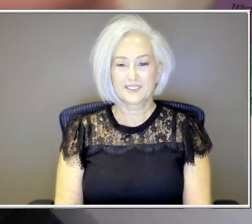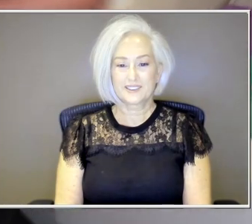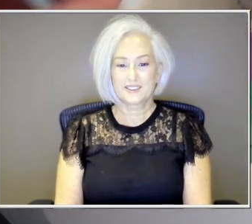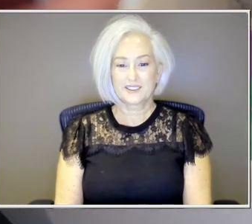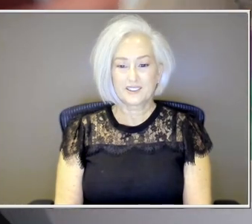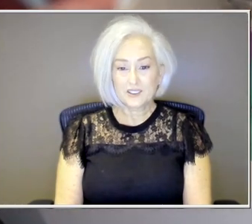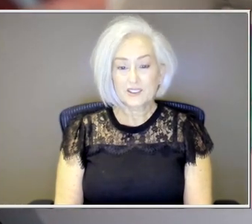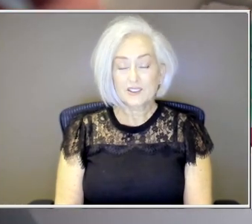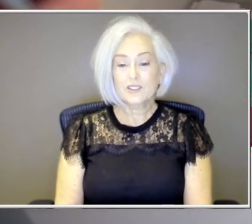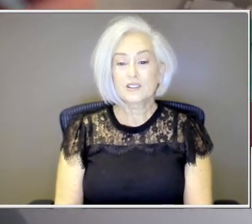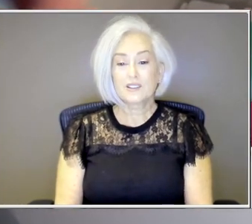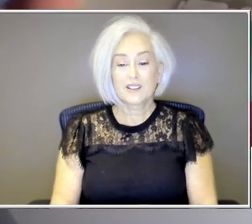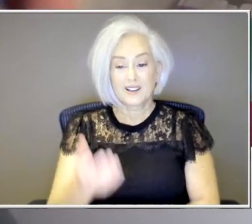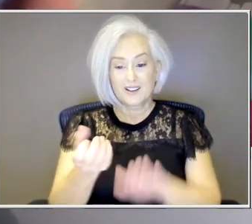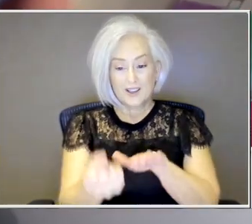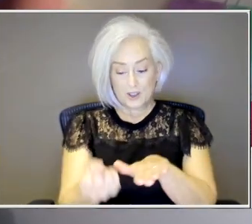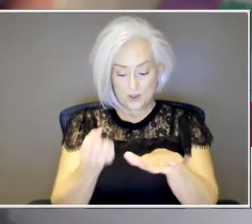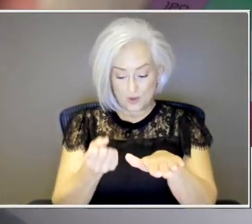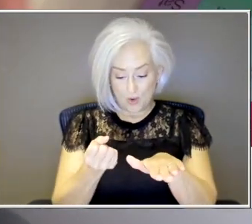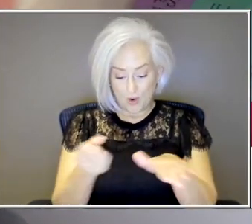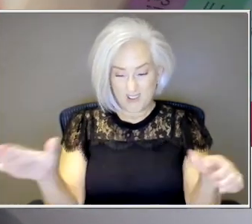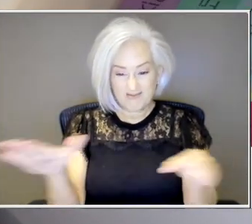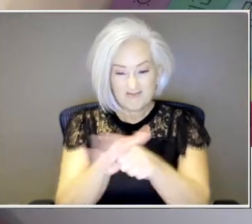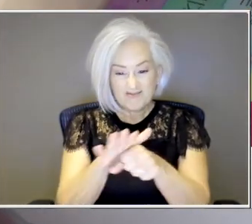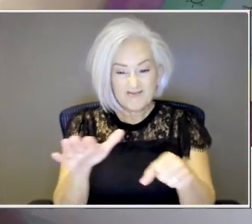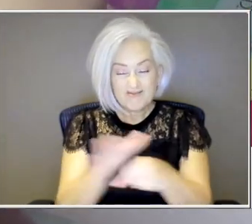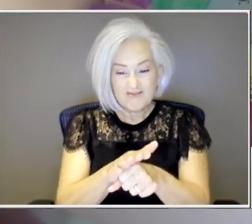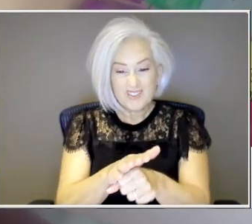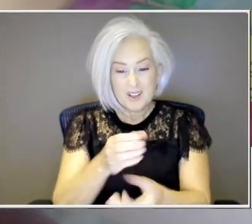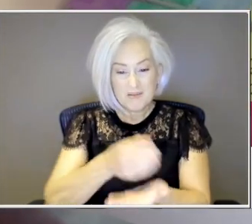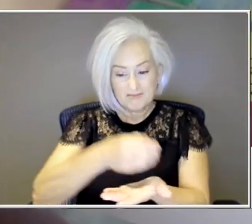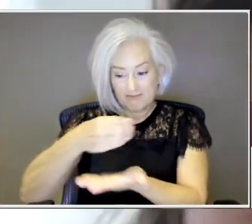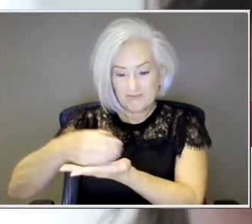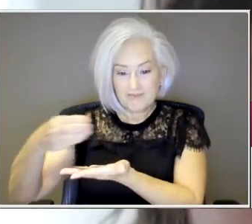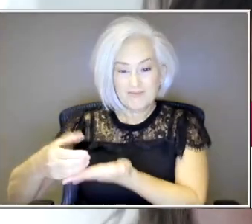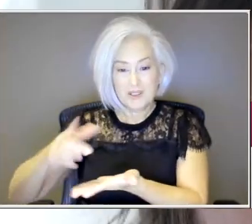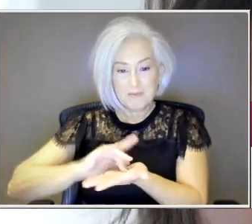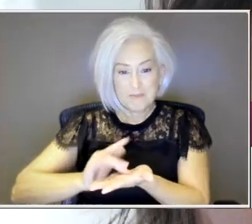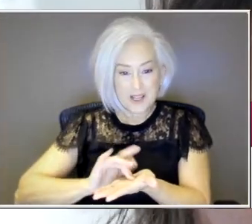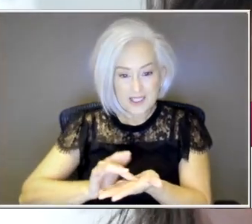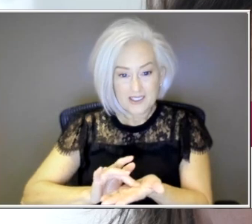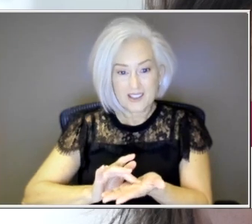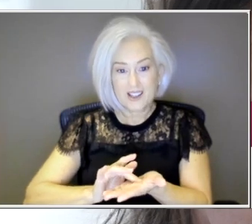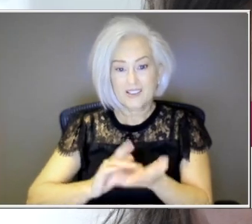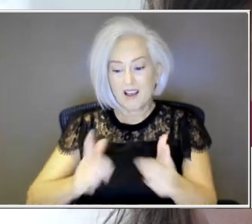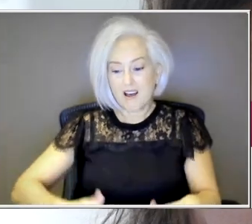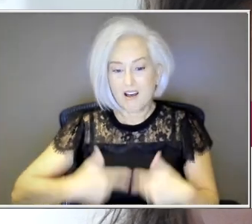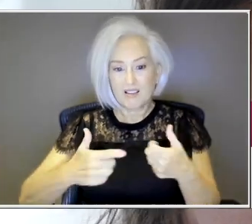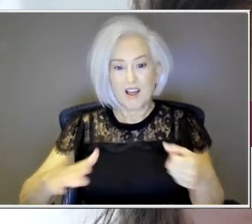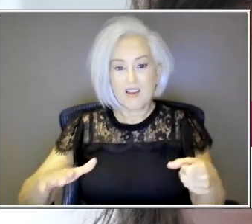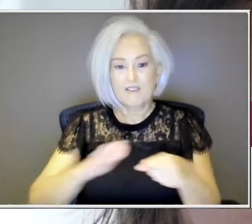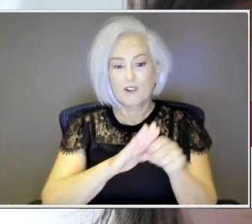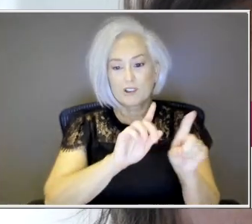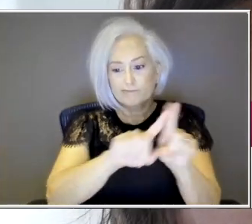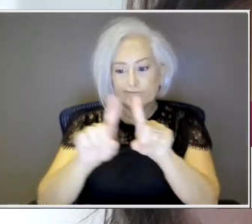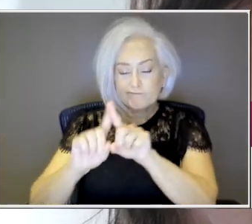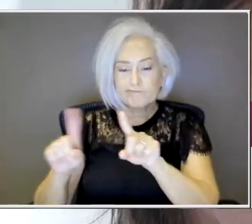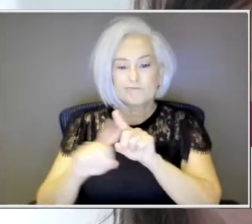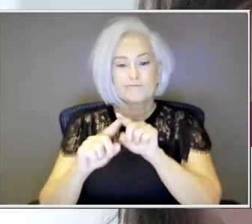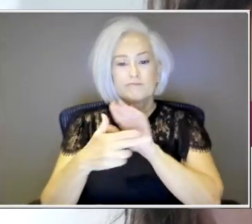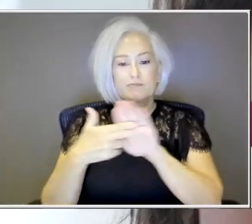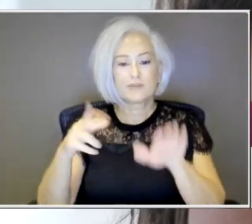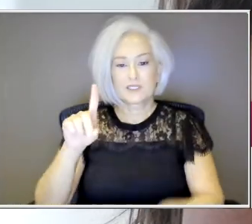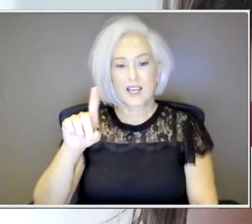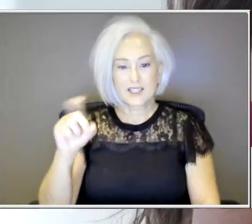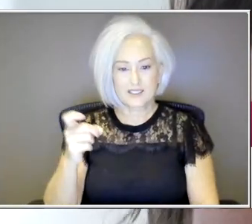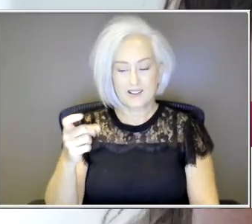A drawer full of medications and a lifetime of overwhelming diagnoses. We share Haley Taylor's journey to better